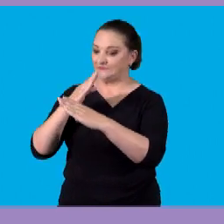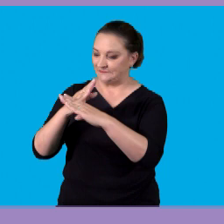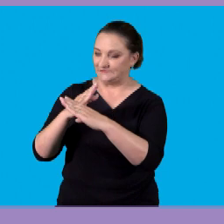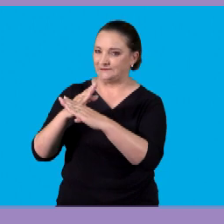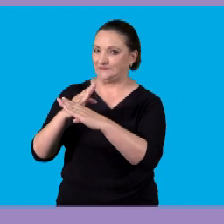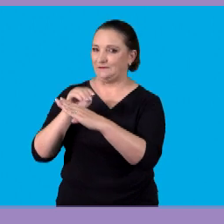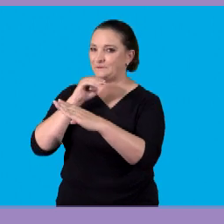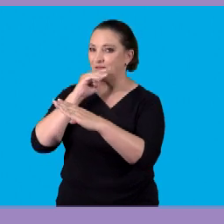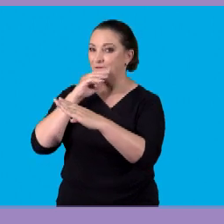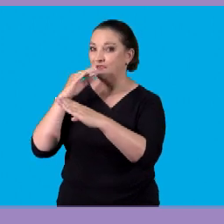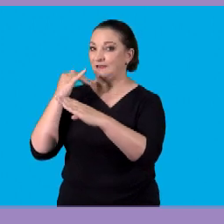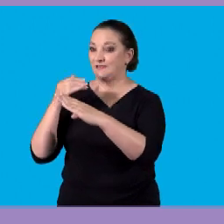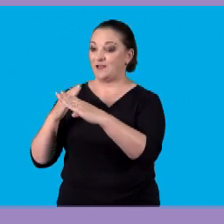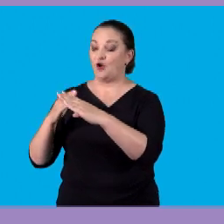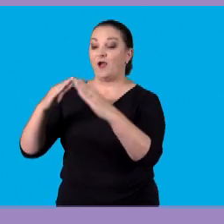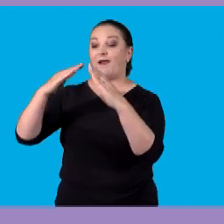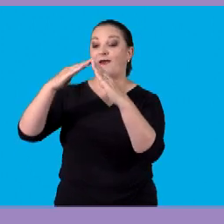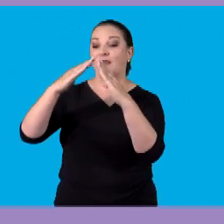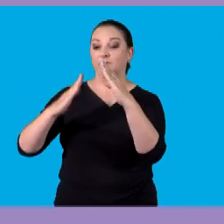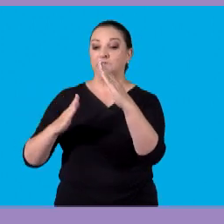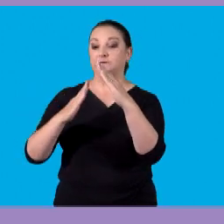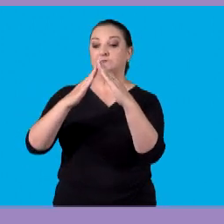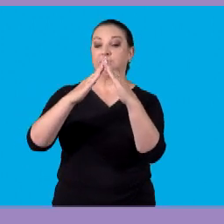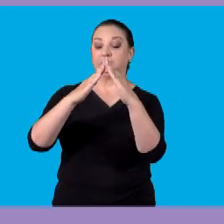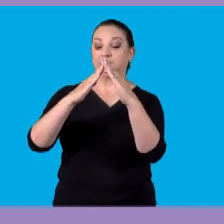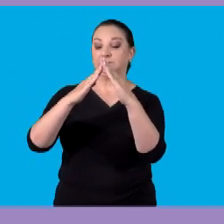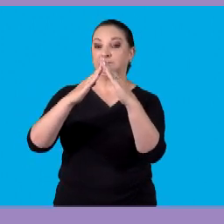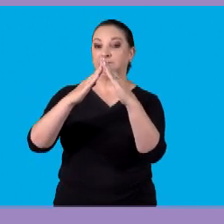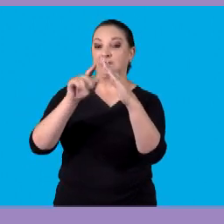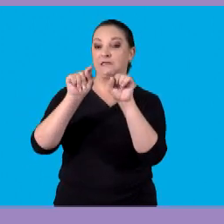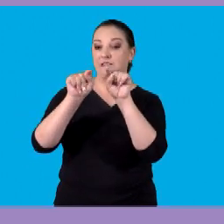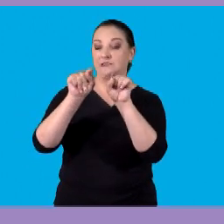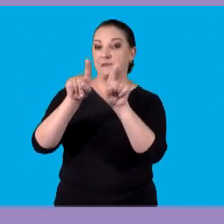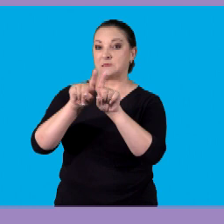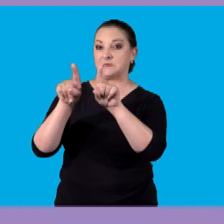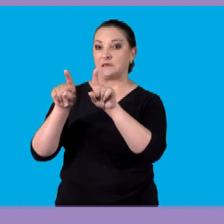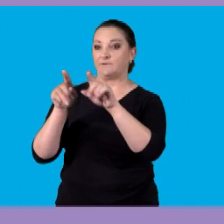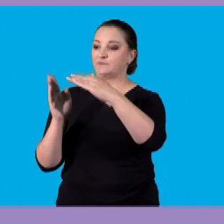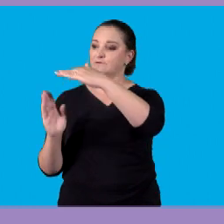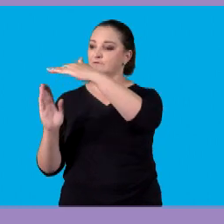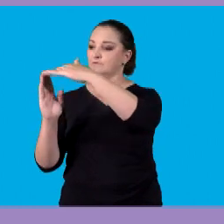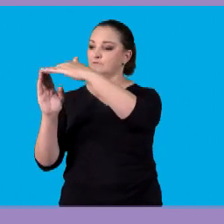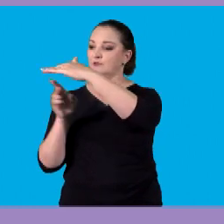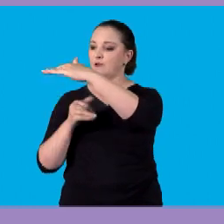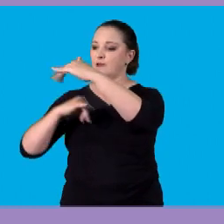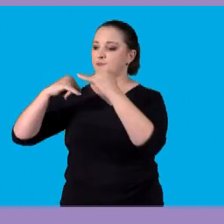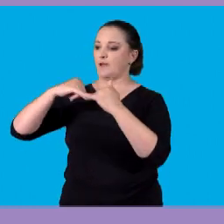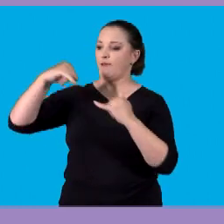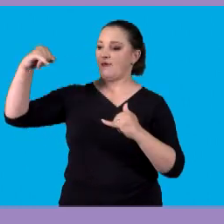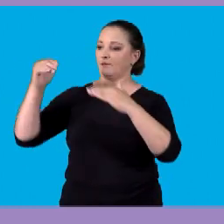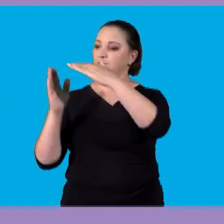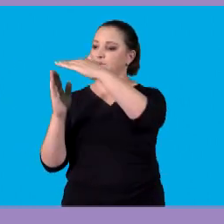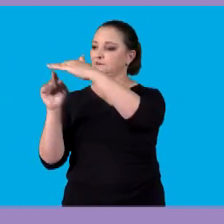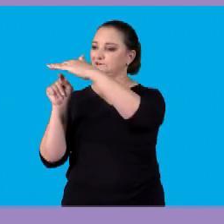are bisected, which means those two are going to be cut in equal parts, and those two are going to be cut in equal parts as